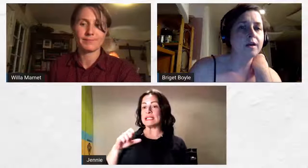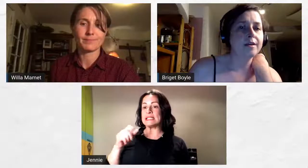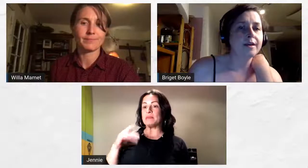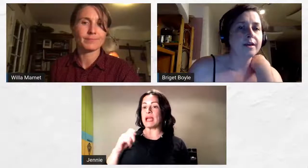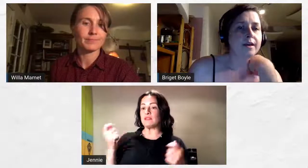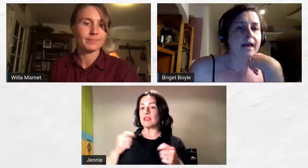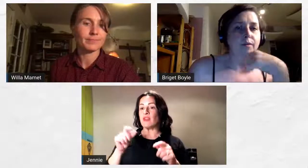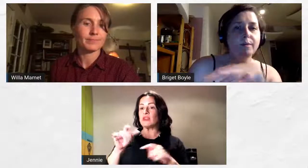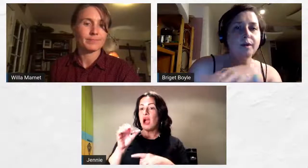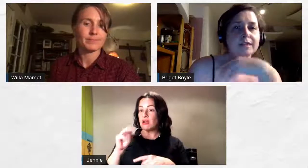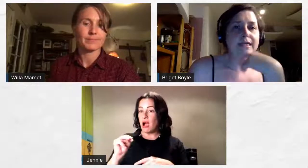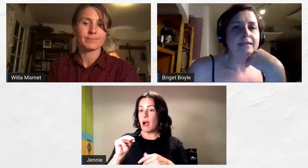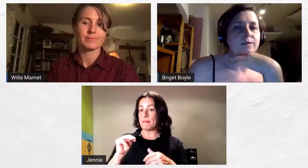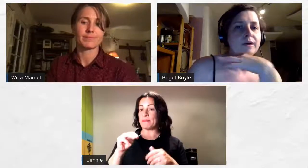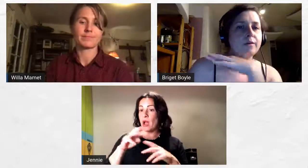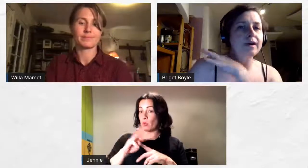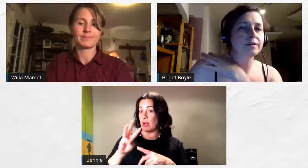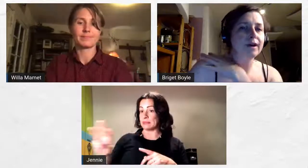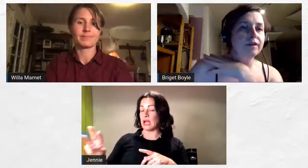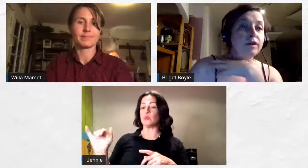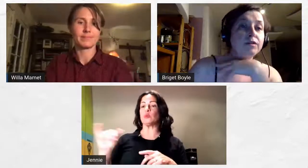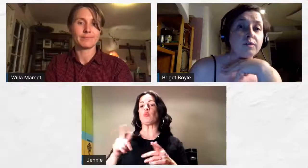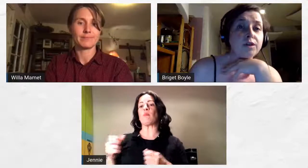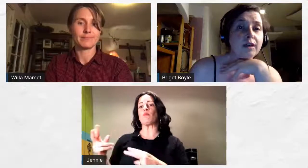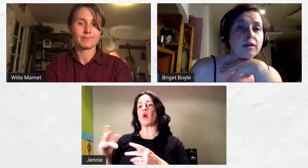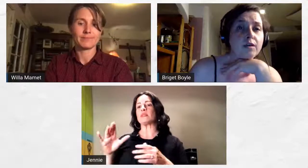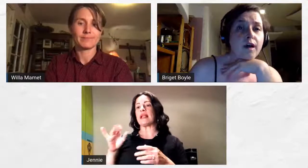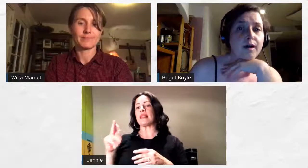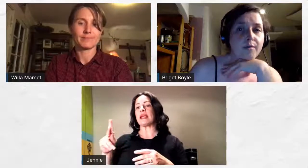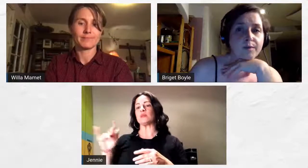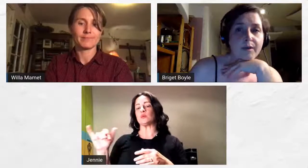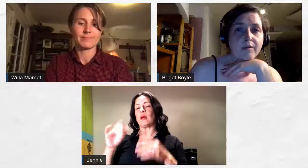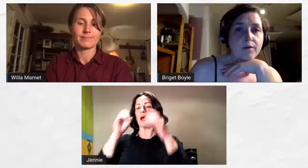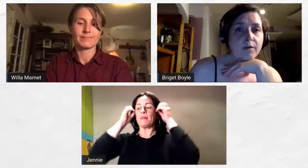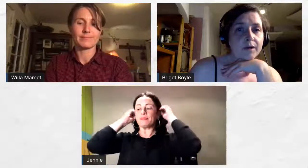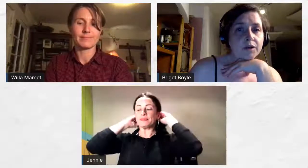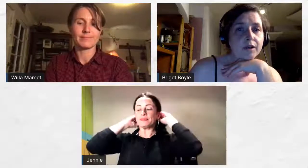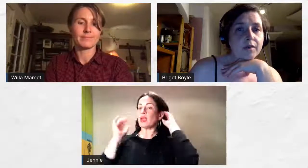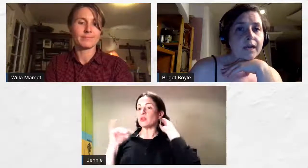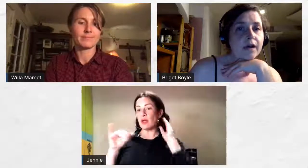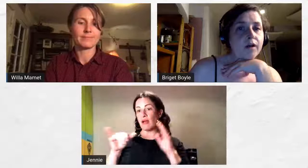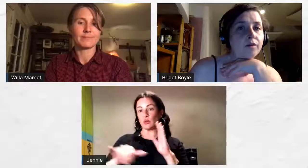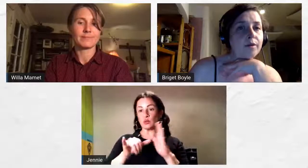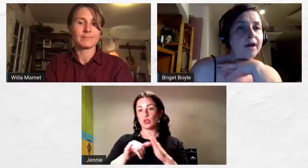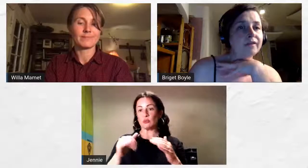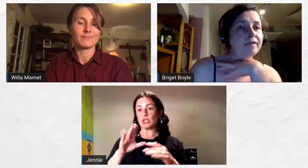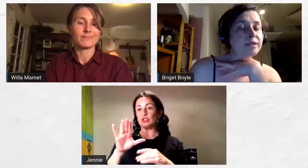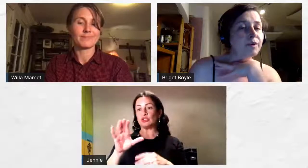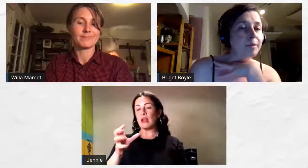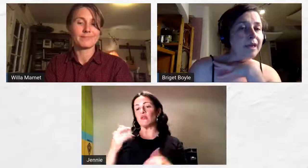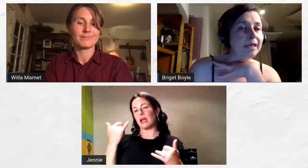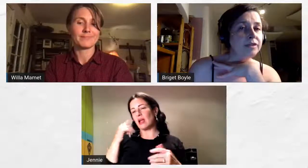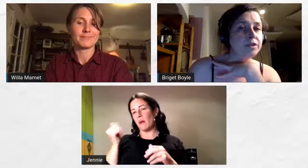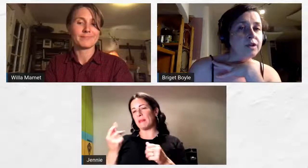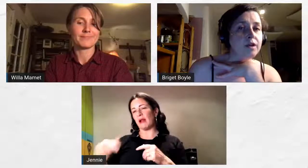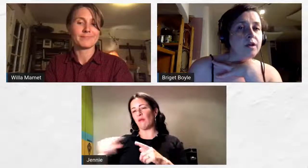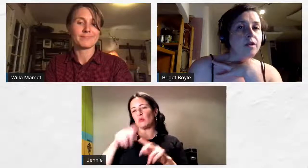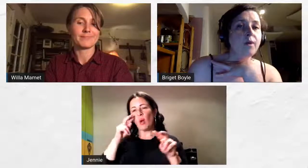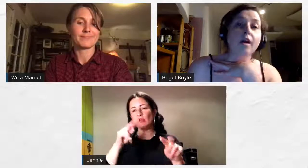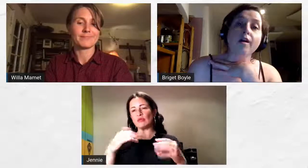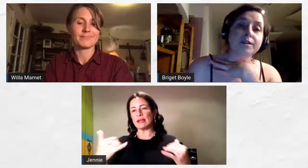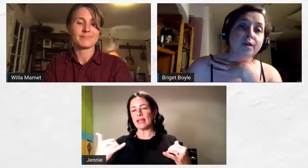ineedspacefestival.com. And we'll post links as well. We also have a YouTube channel, which many of you are watching on right now. We have a Facebook